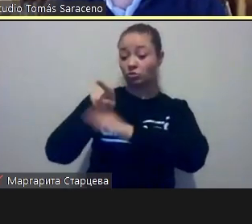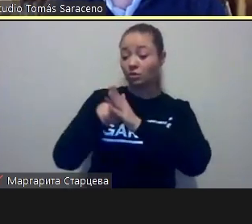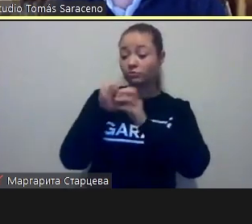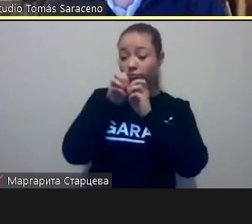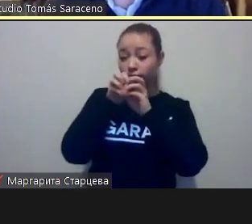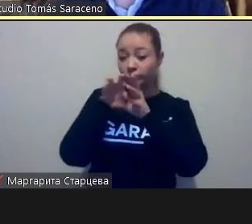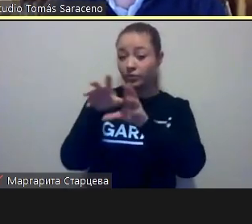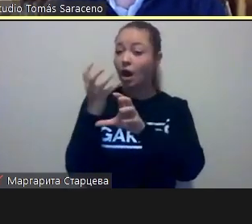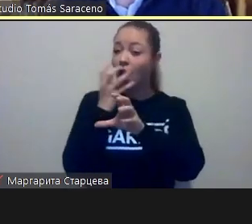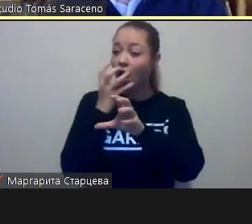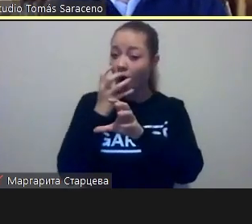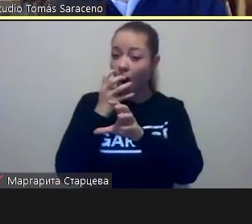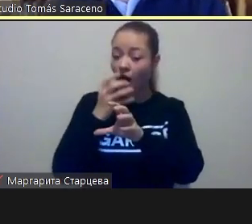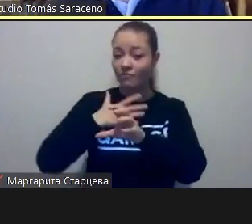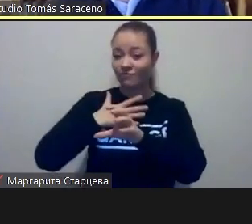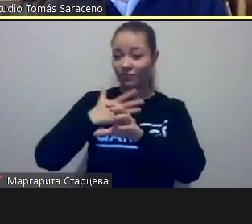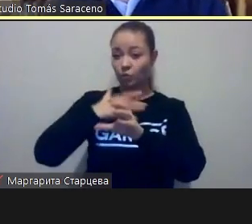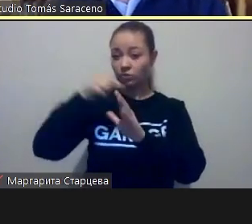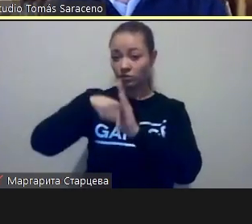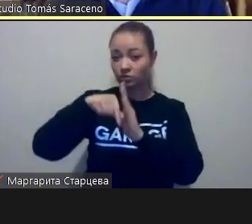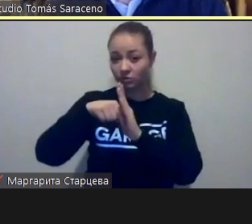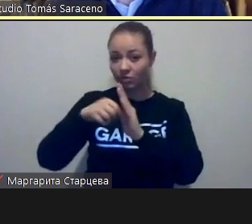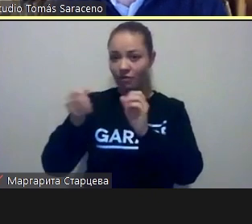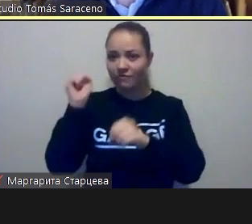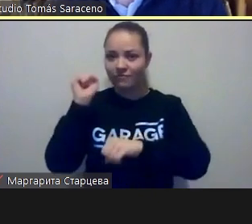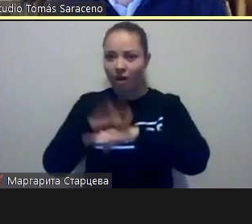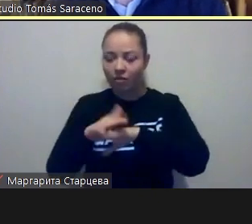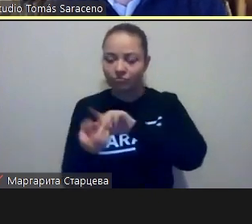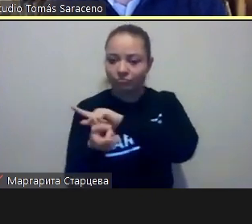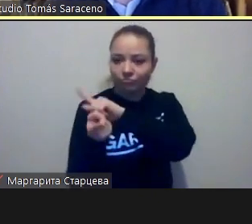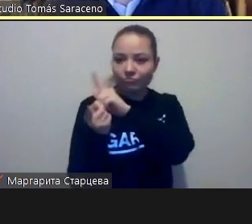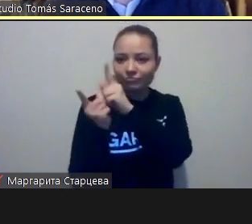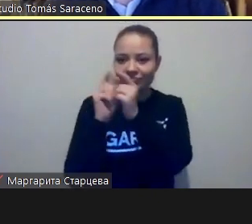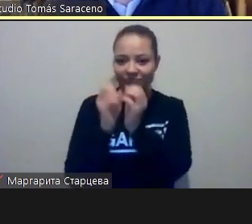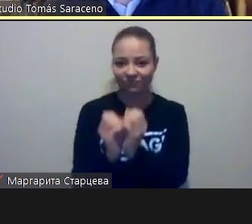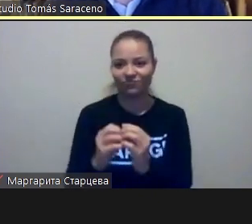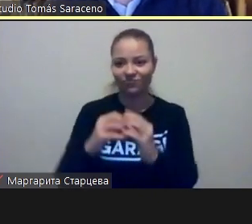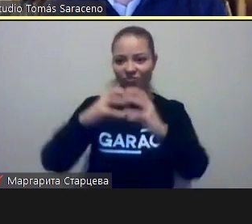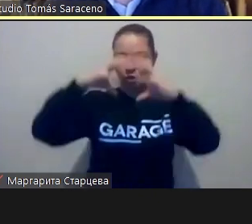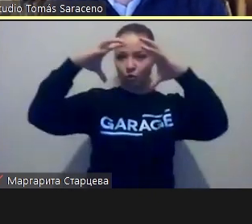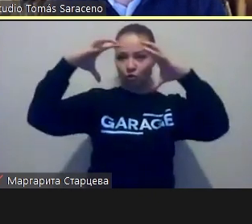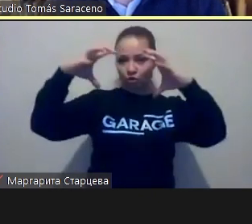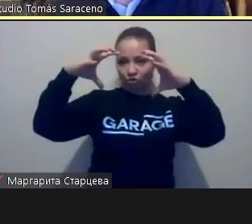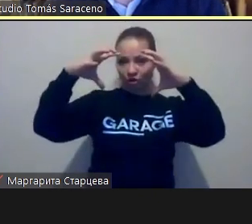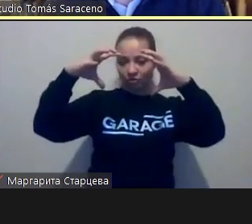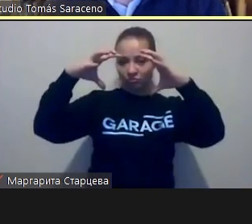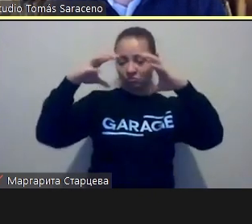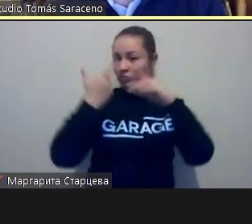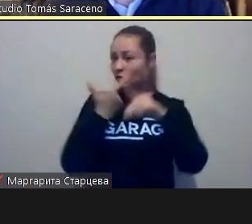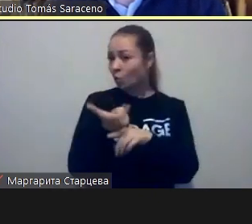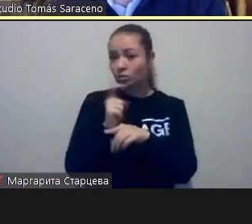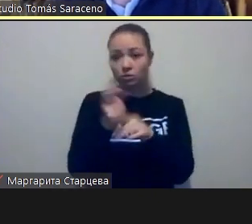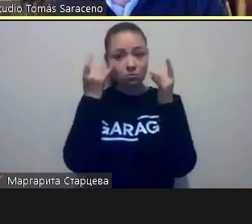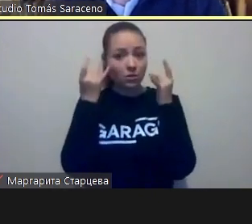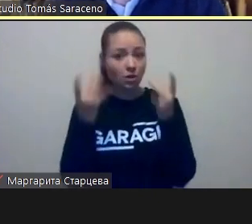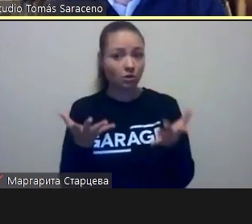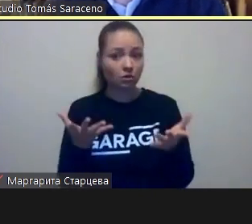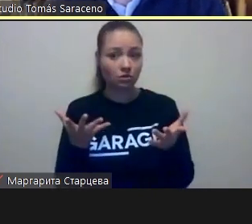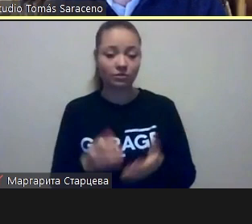up into the air. It means something very, very simple that we think about this principle